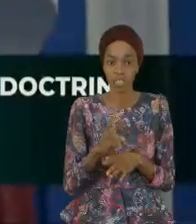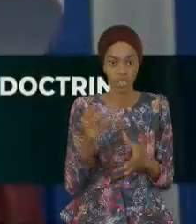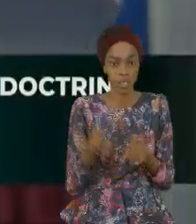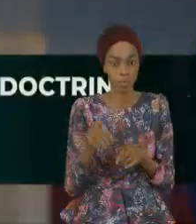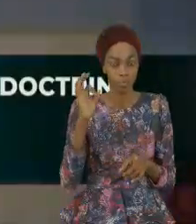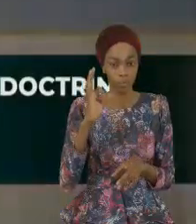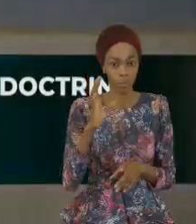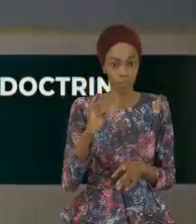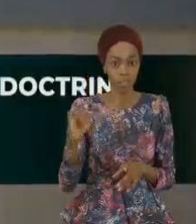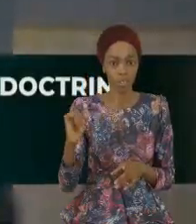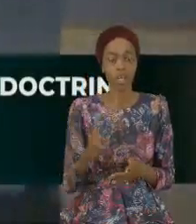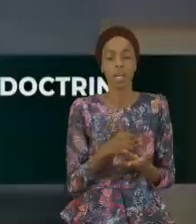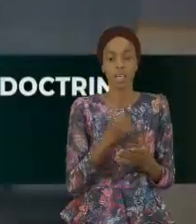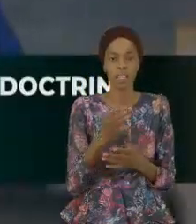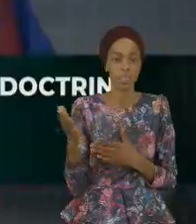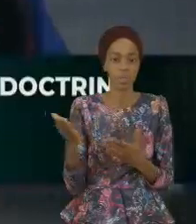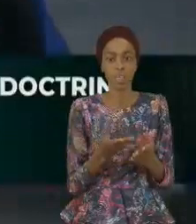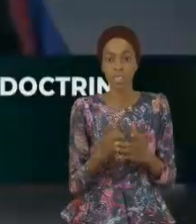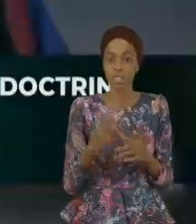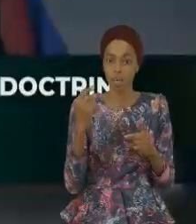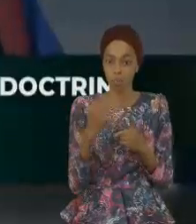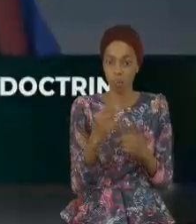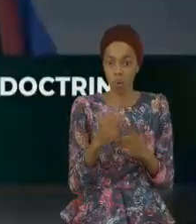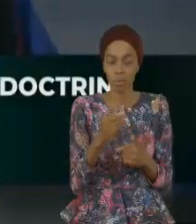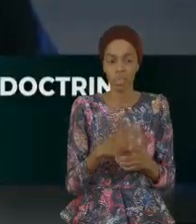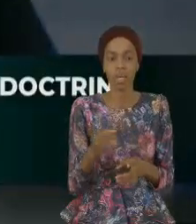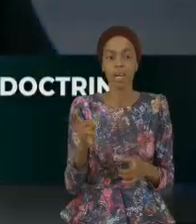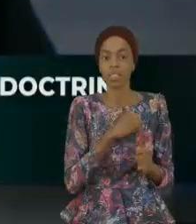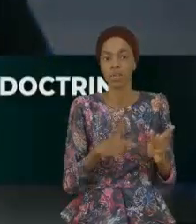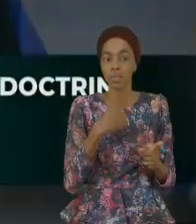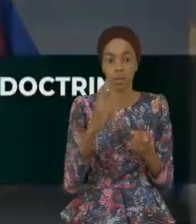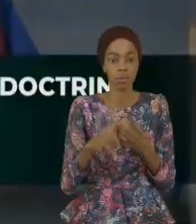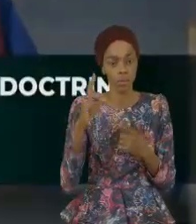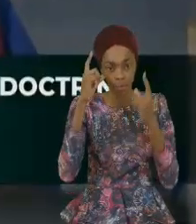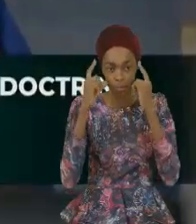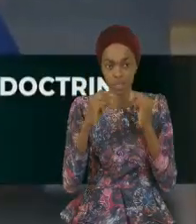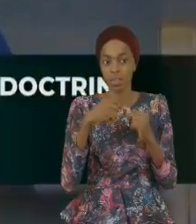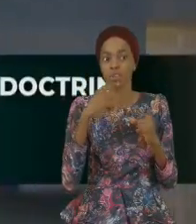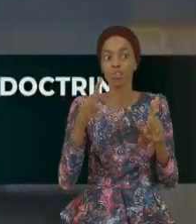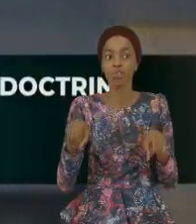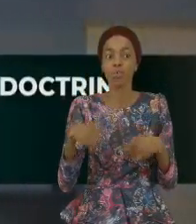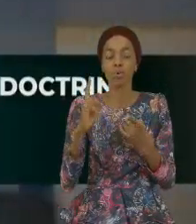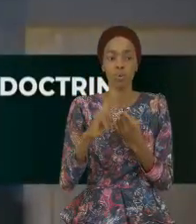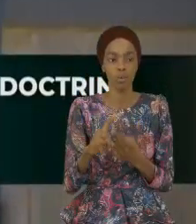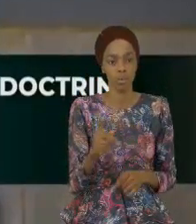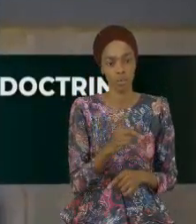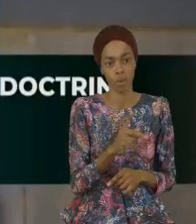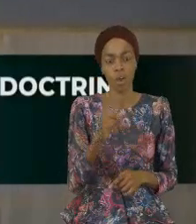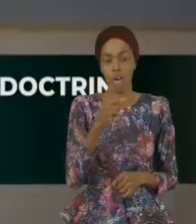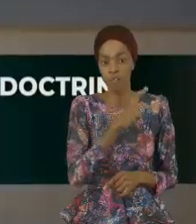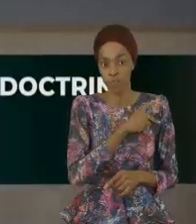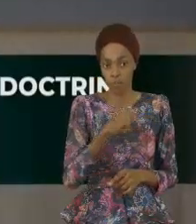still waving the same flag. The Lord said unto Moses, go in unto Pharaoh and